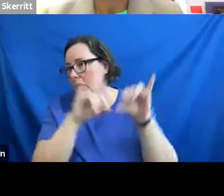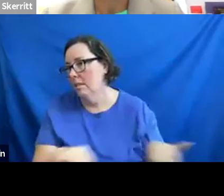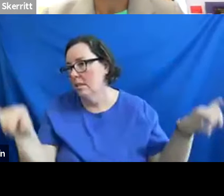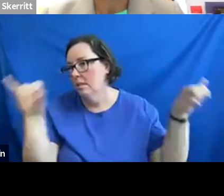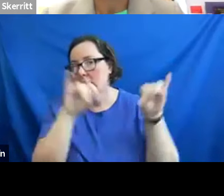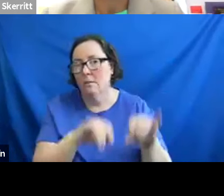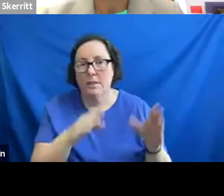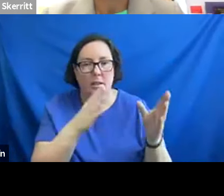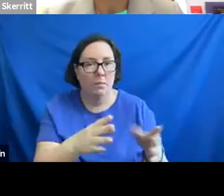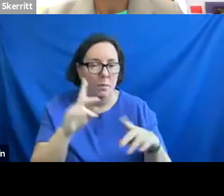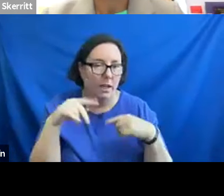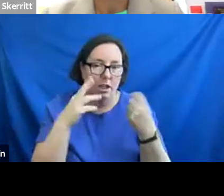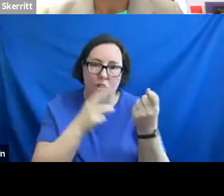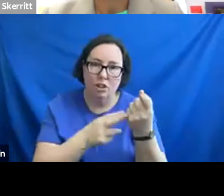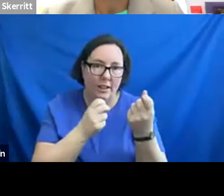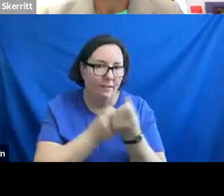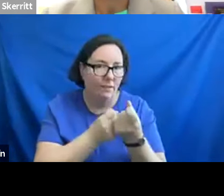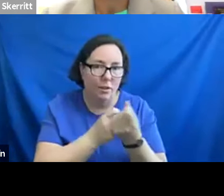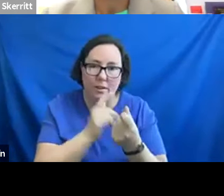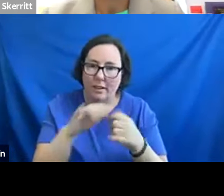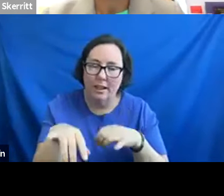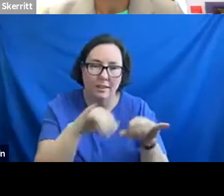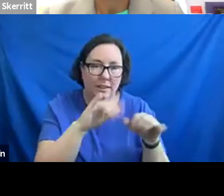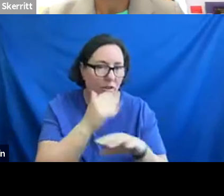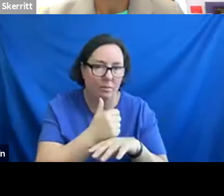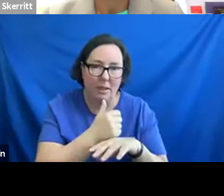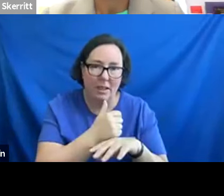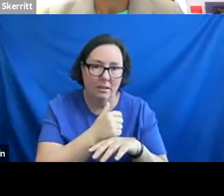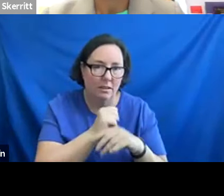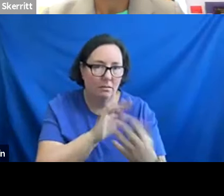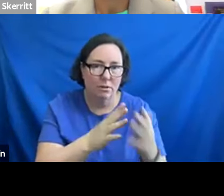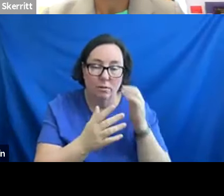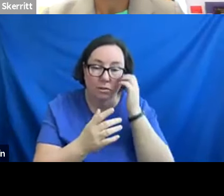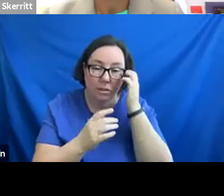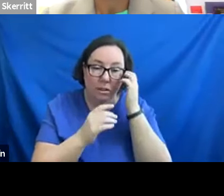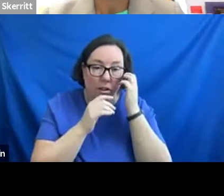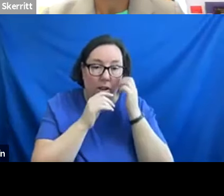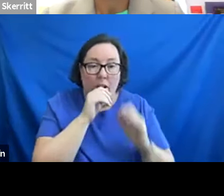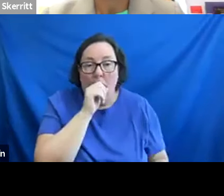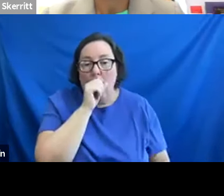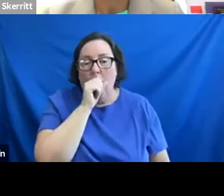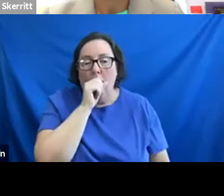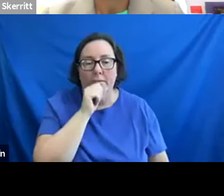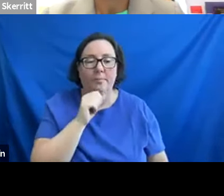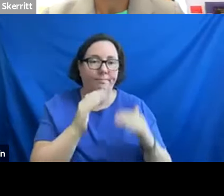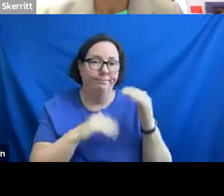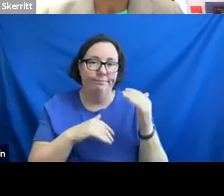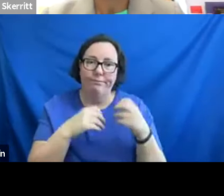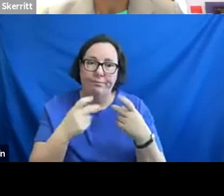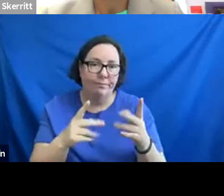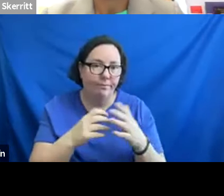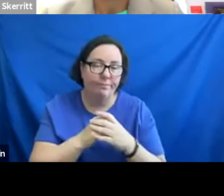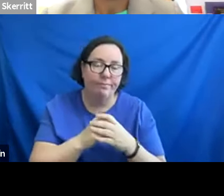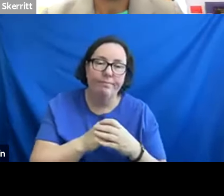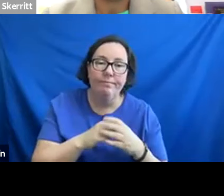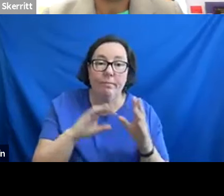that reinforces a standards-based kind of opportunity. And no